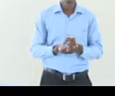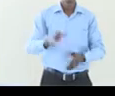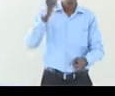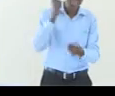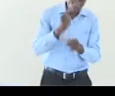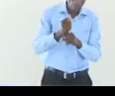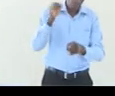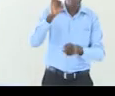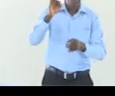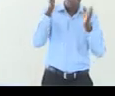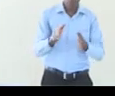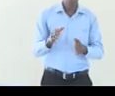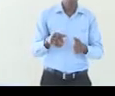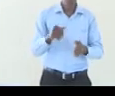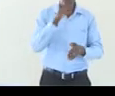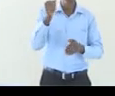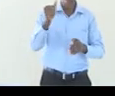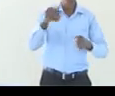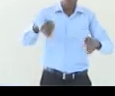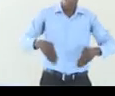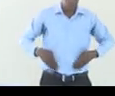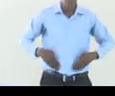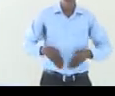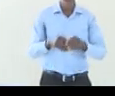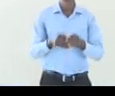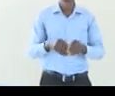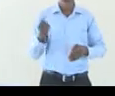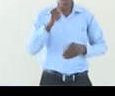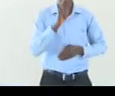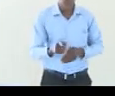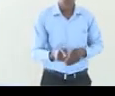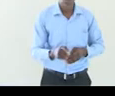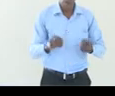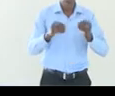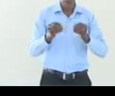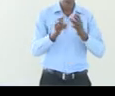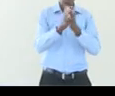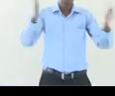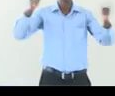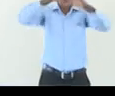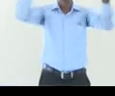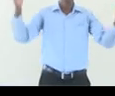puller. Crowds don't embrace the truth. When you see big crowds,